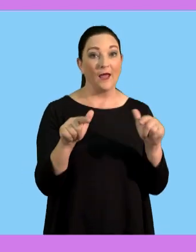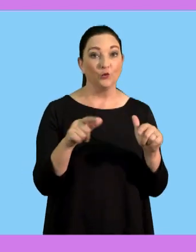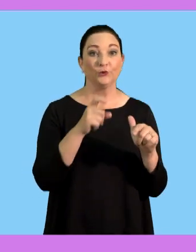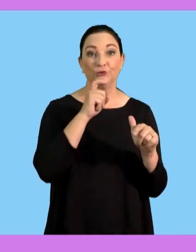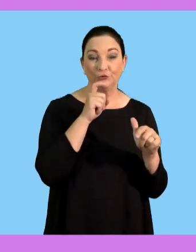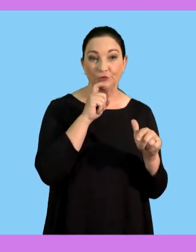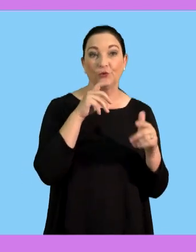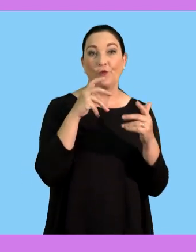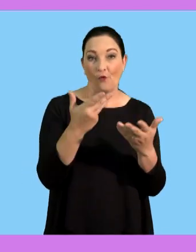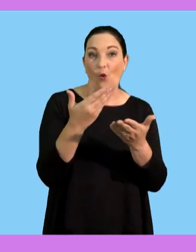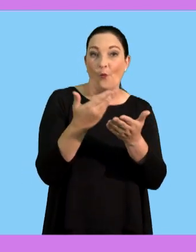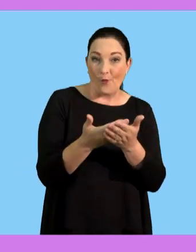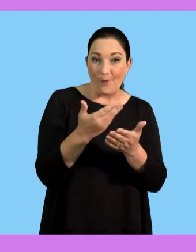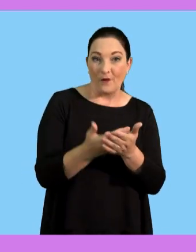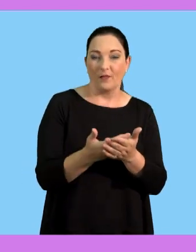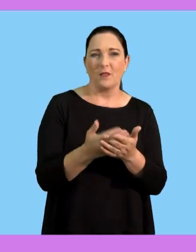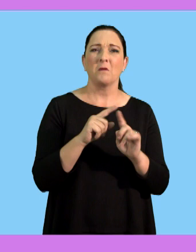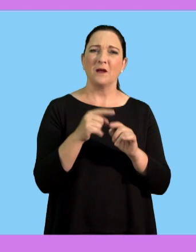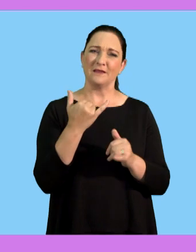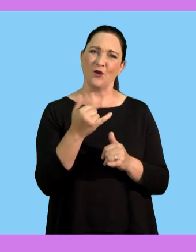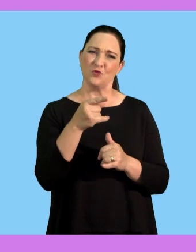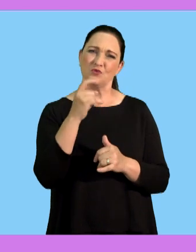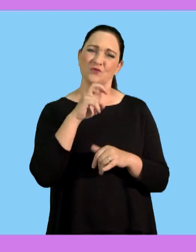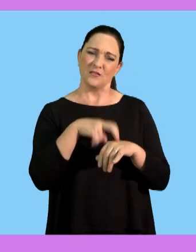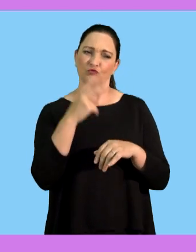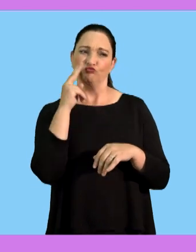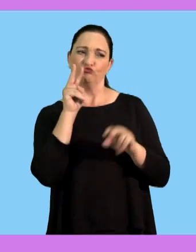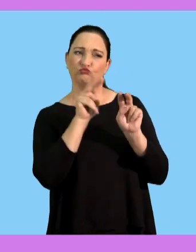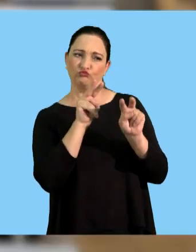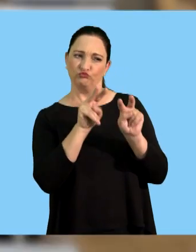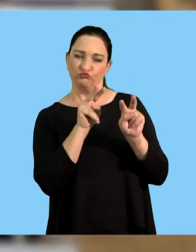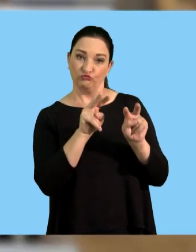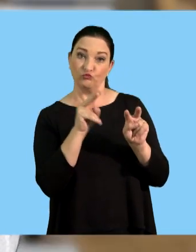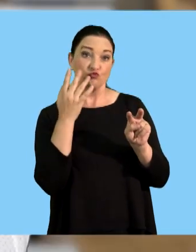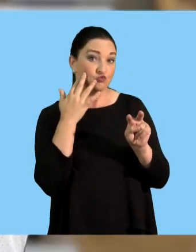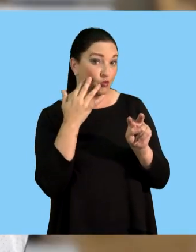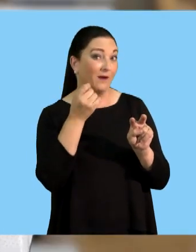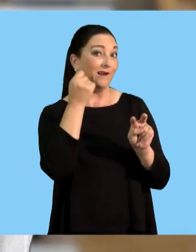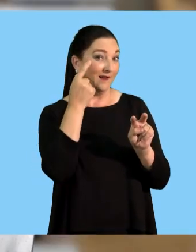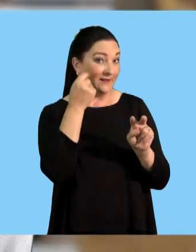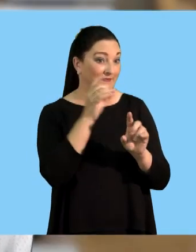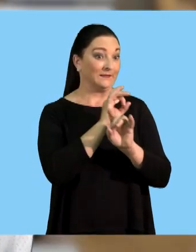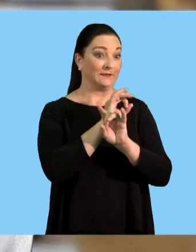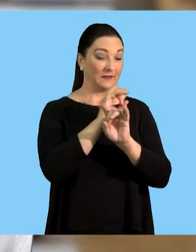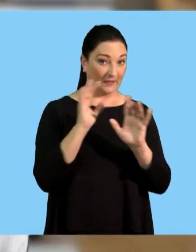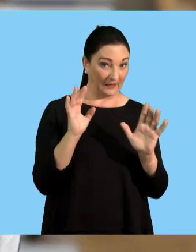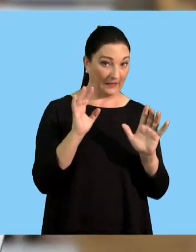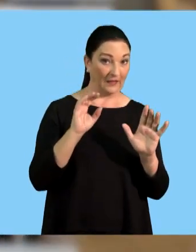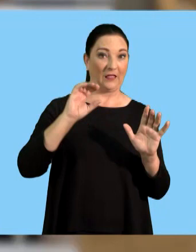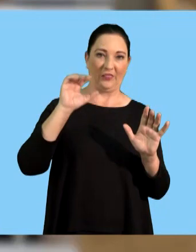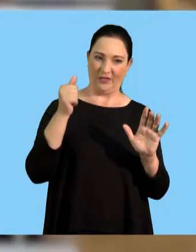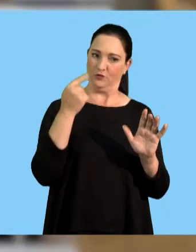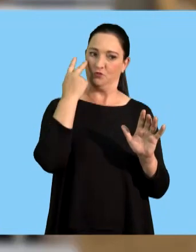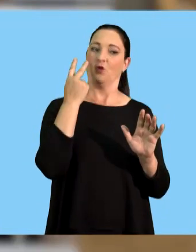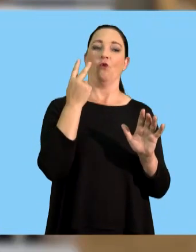the language we use in probability, and I want you to familiarize yourselves with it, because once you understand the language behind probability,